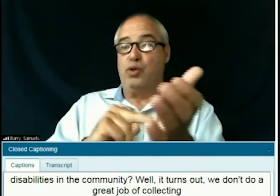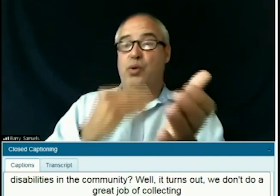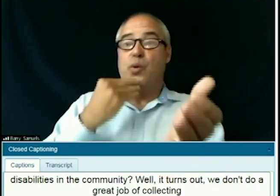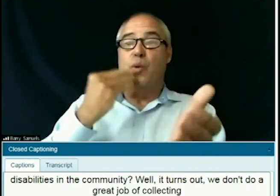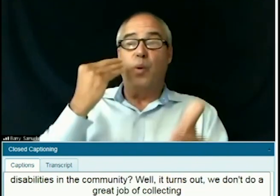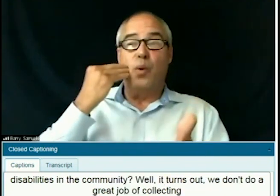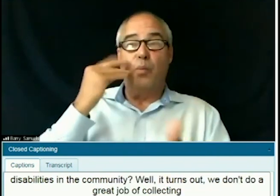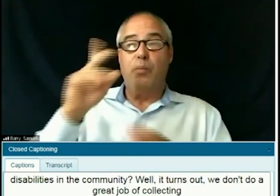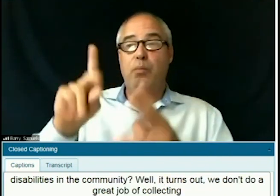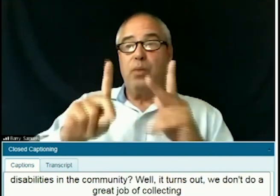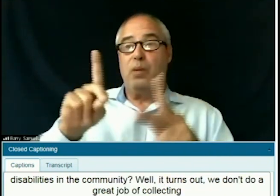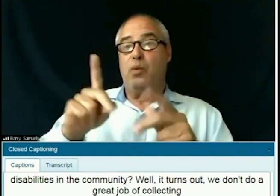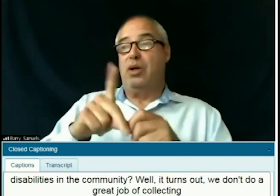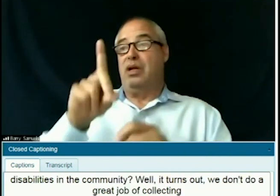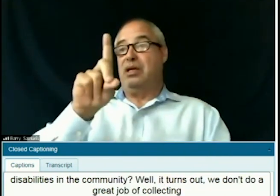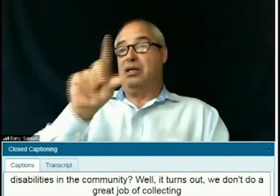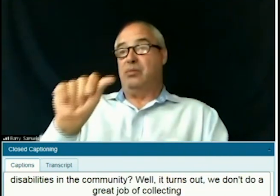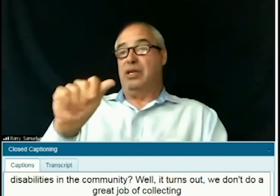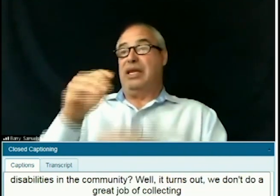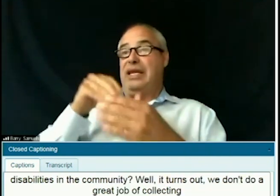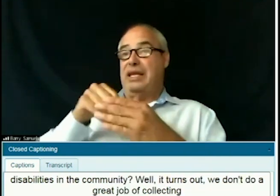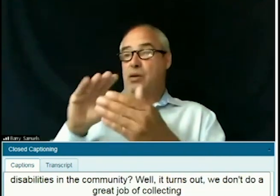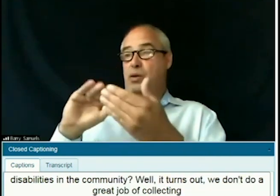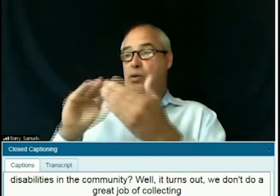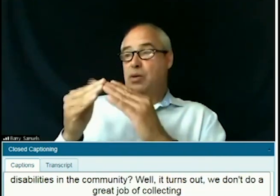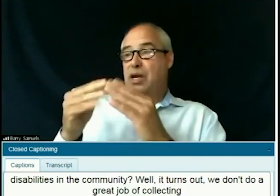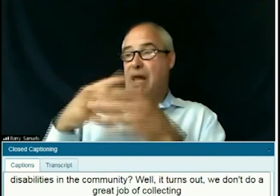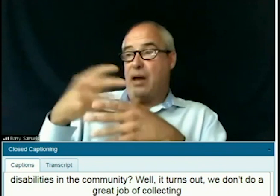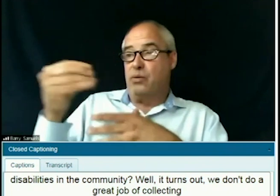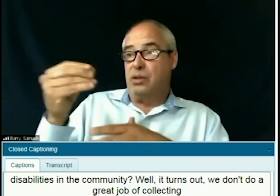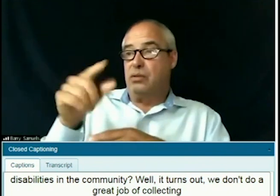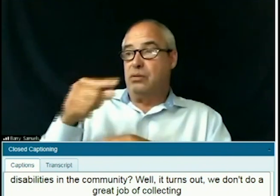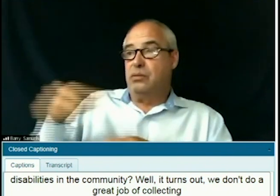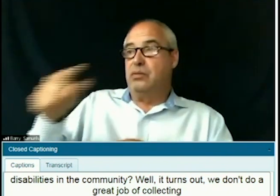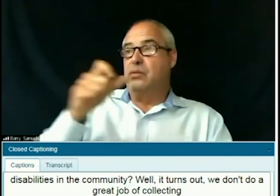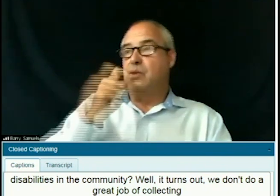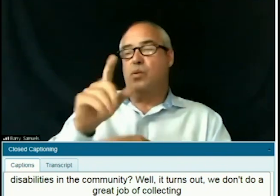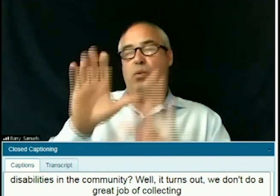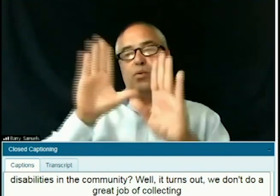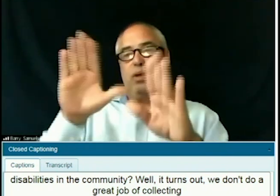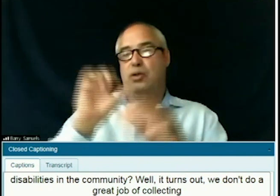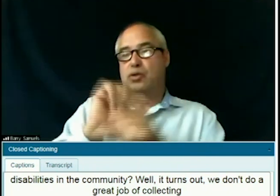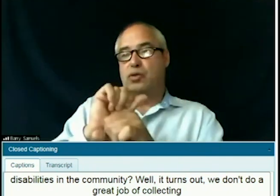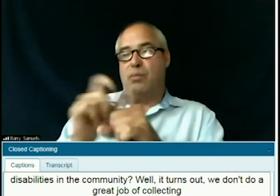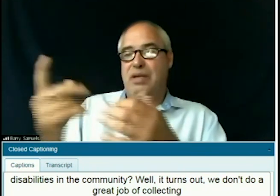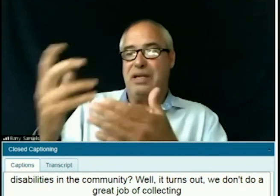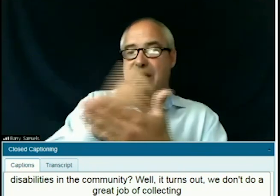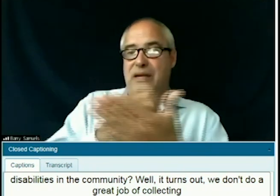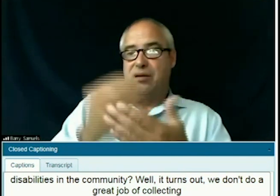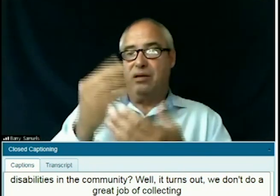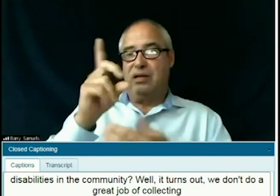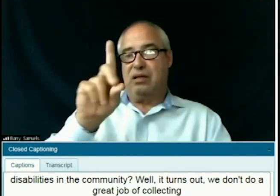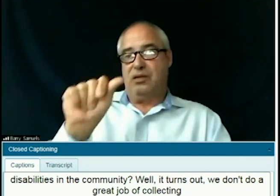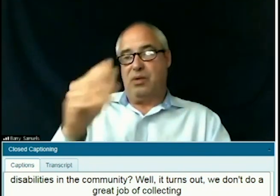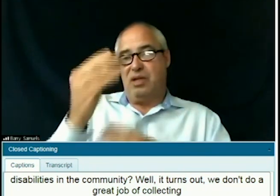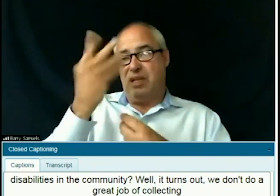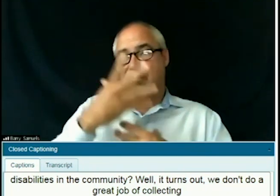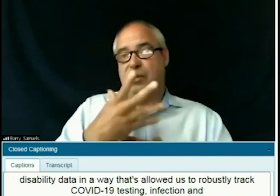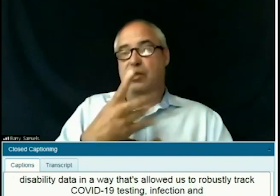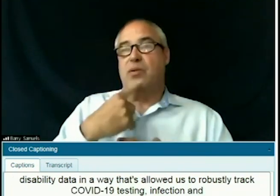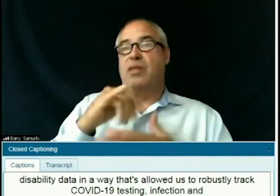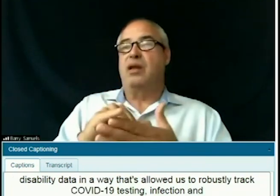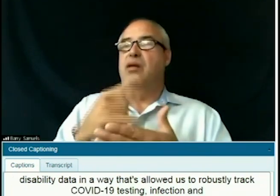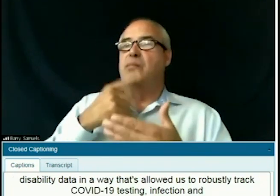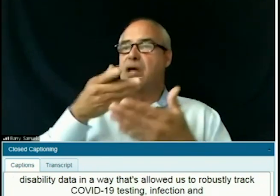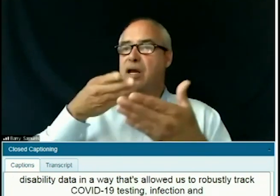with disabilities in the community? Well, it turns out we don't do a great job of collecting disability data in a way that's allowed